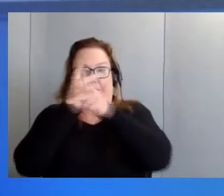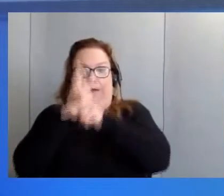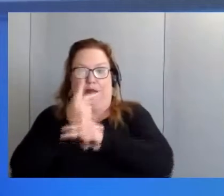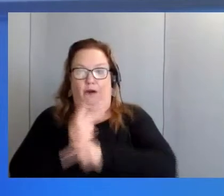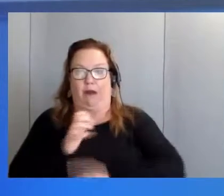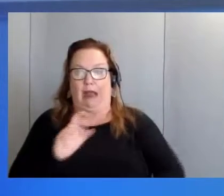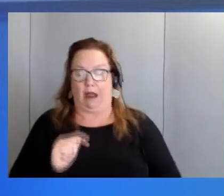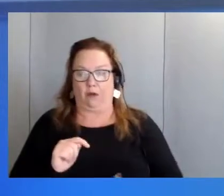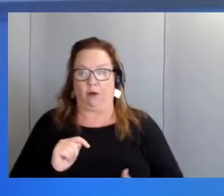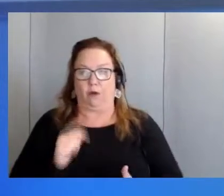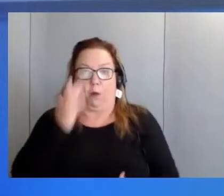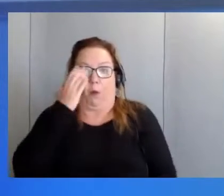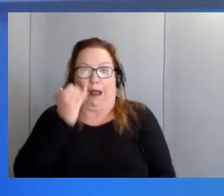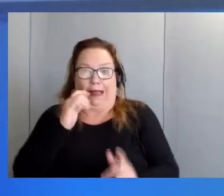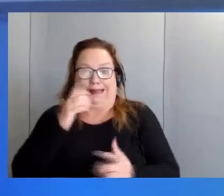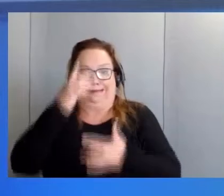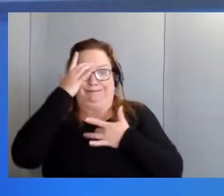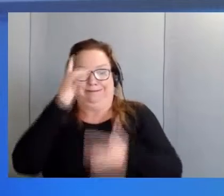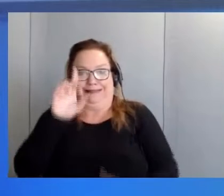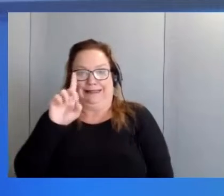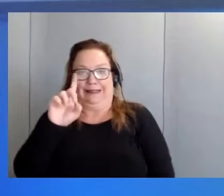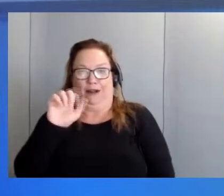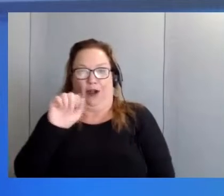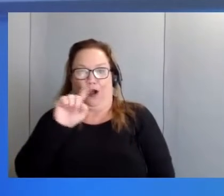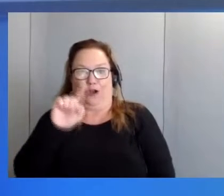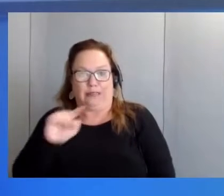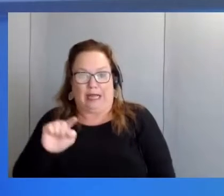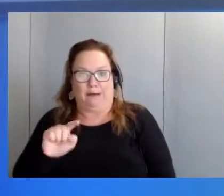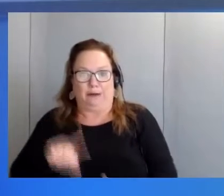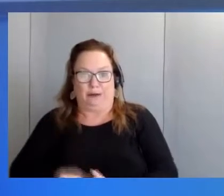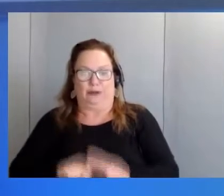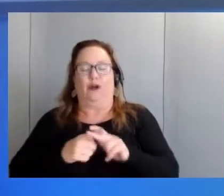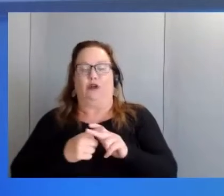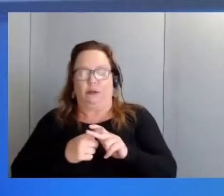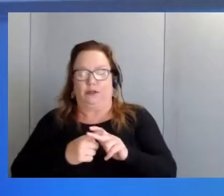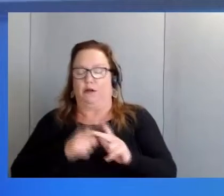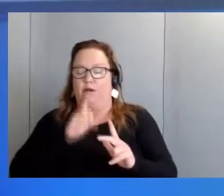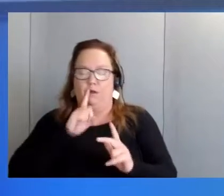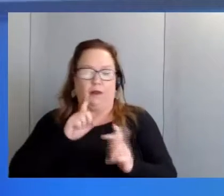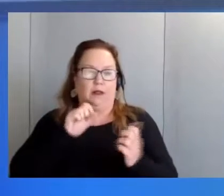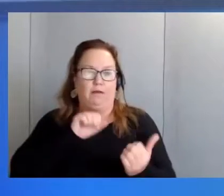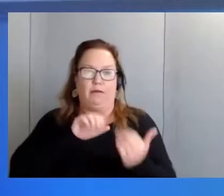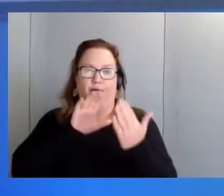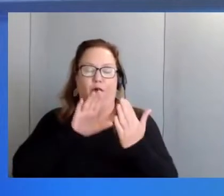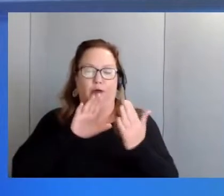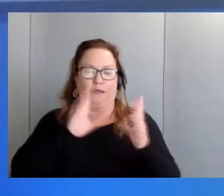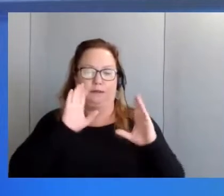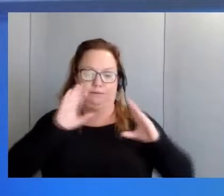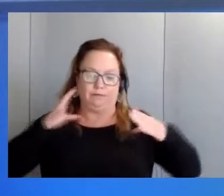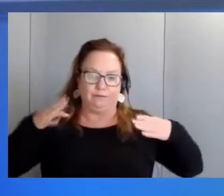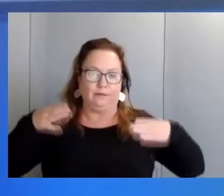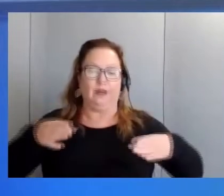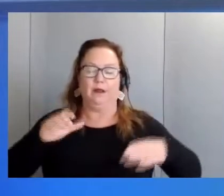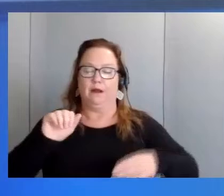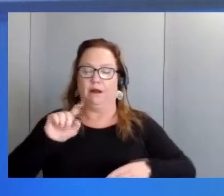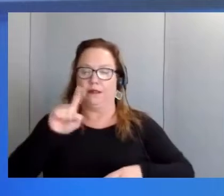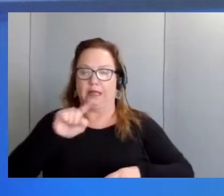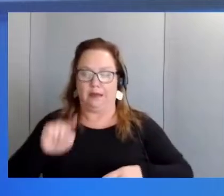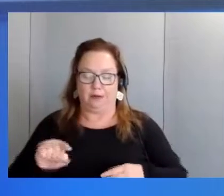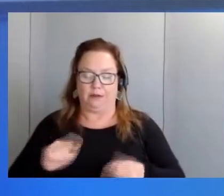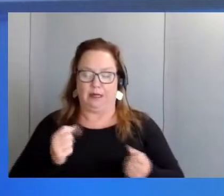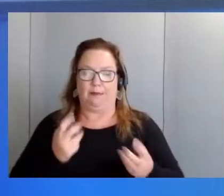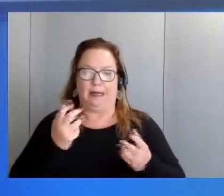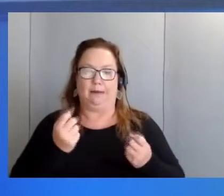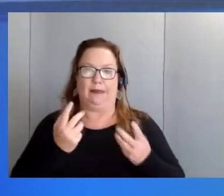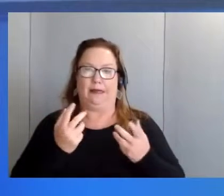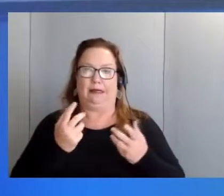to go after that root cause. And so we're attacking Alzheimer's from many, many different directions now, and that's different. 10 years ago, it was one or two